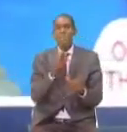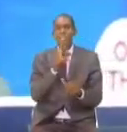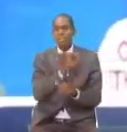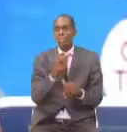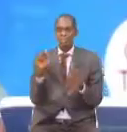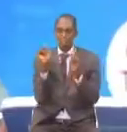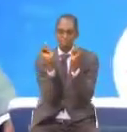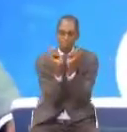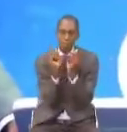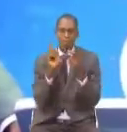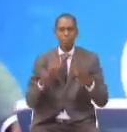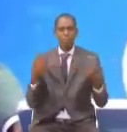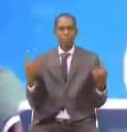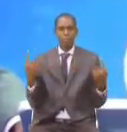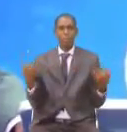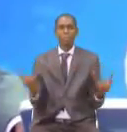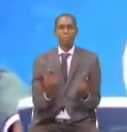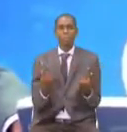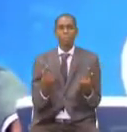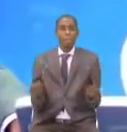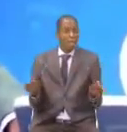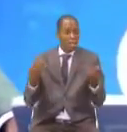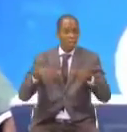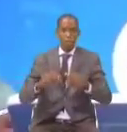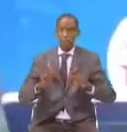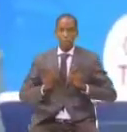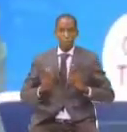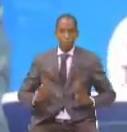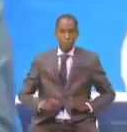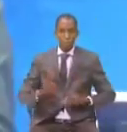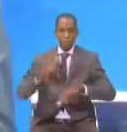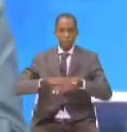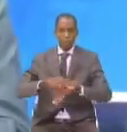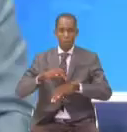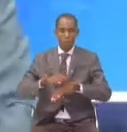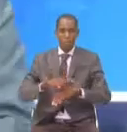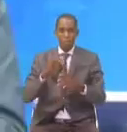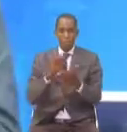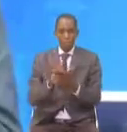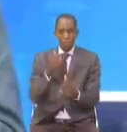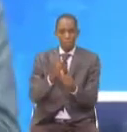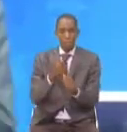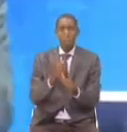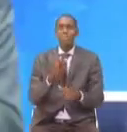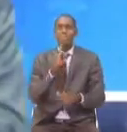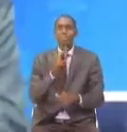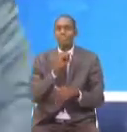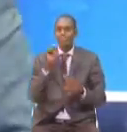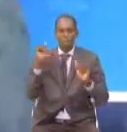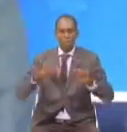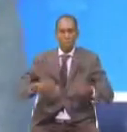is a captive of sin. Any human being on earth that himself is not able to